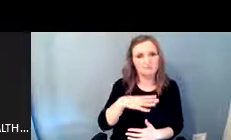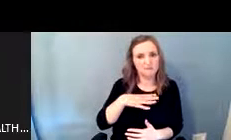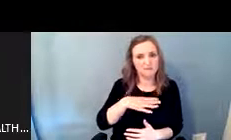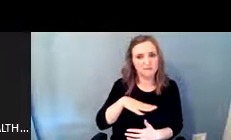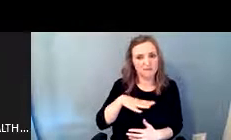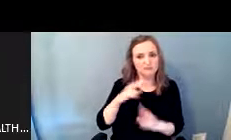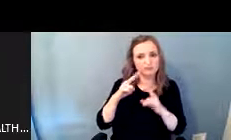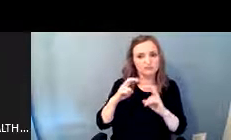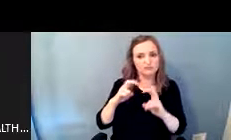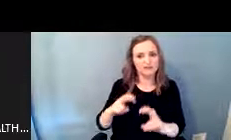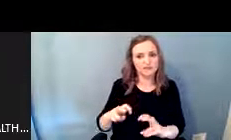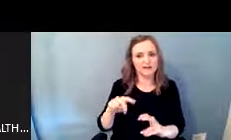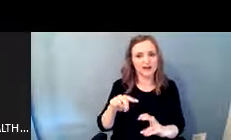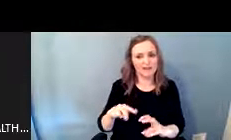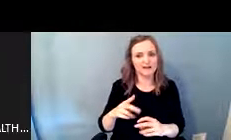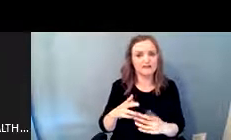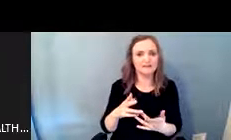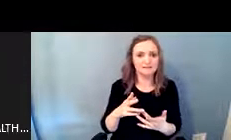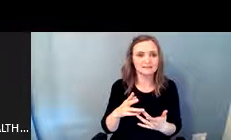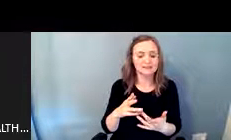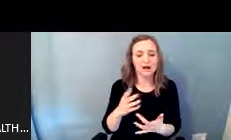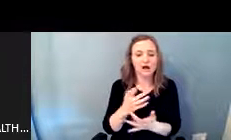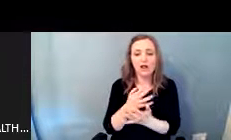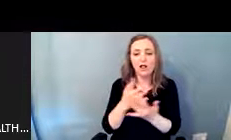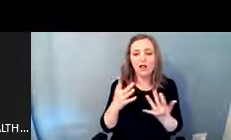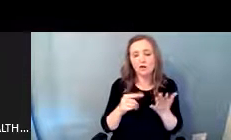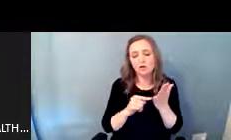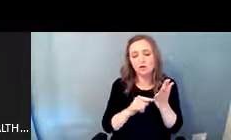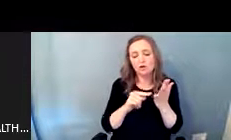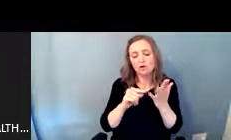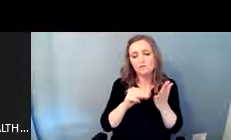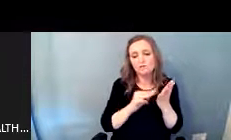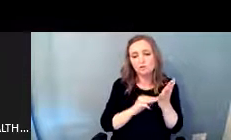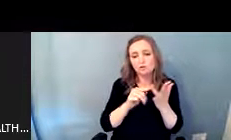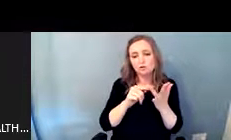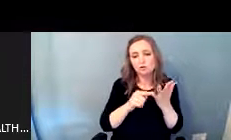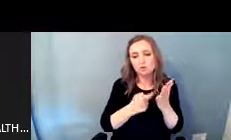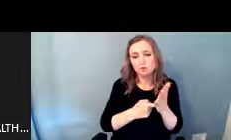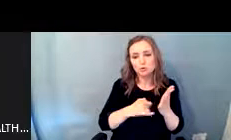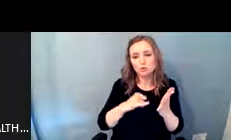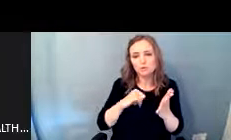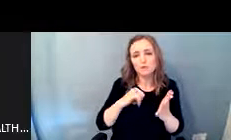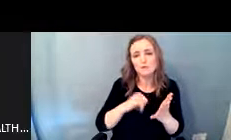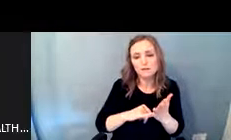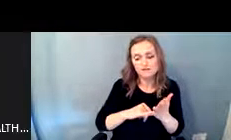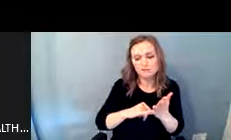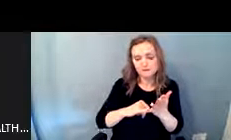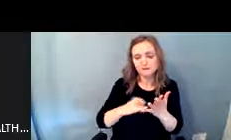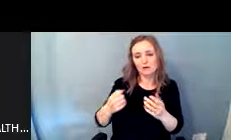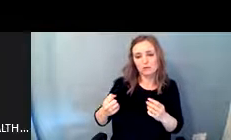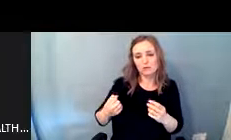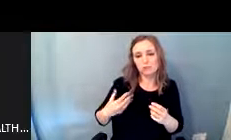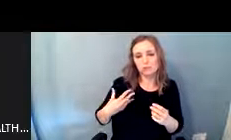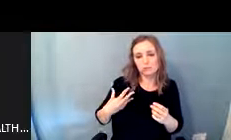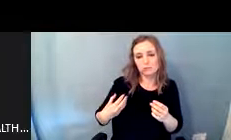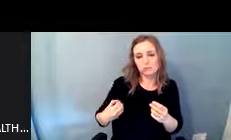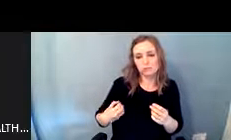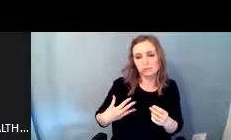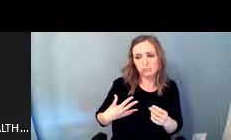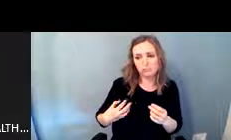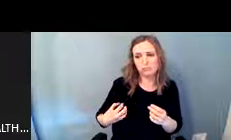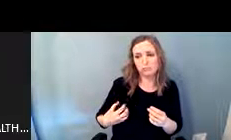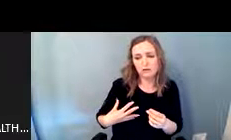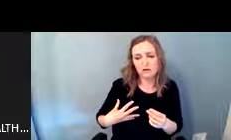some rejigging, a lot of the tumours we found respond just as well to higher fractions, which patients tolerate